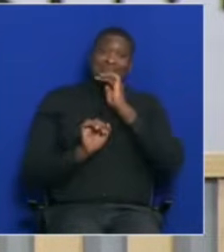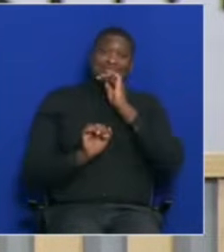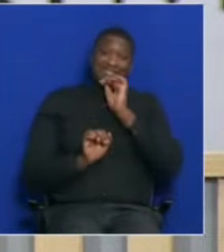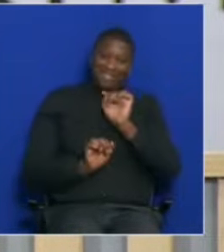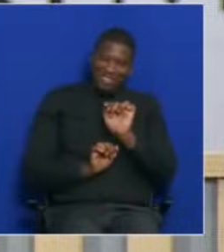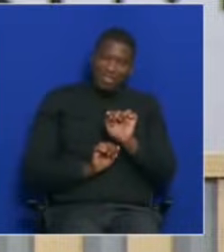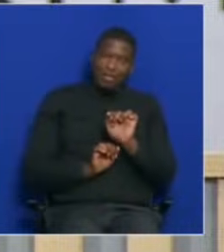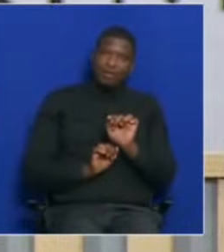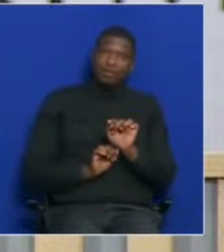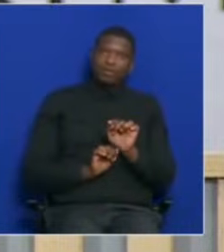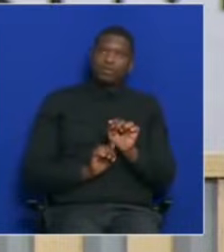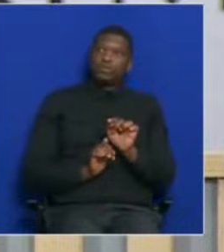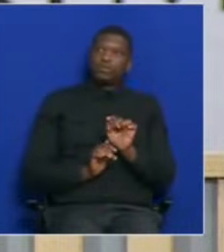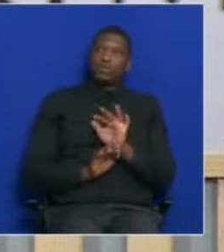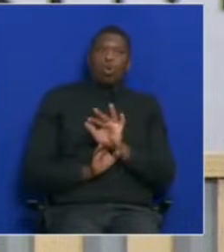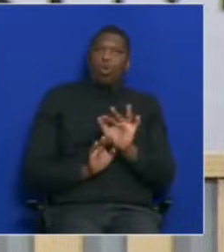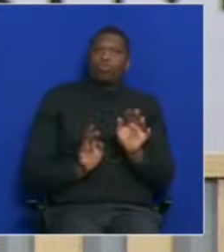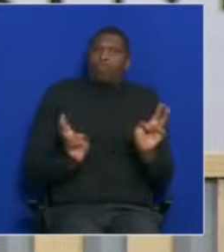unusual situation,